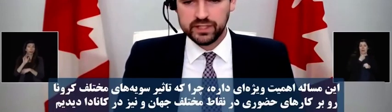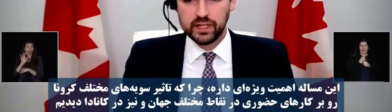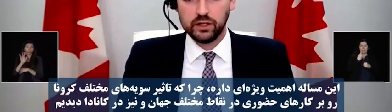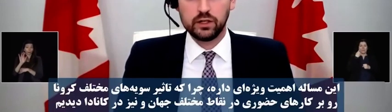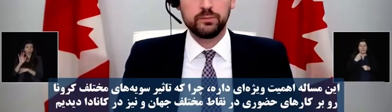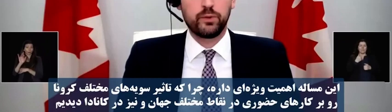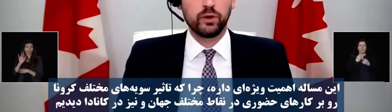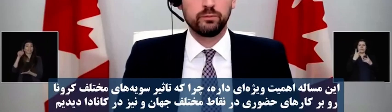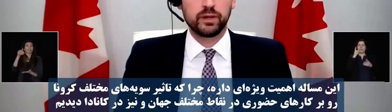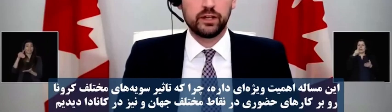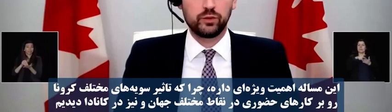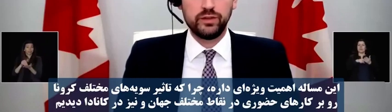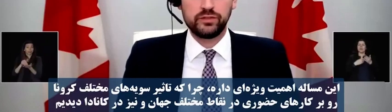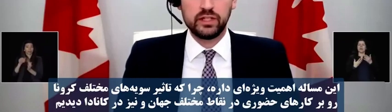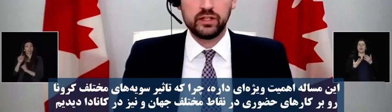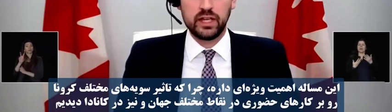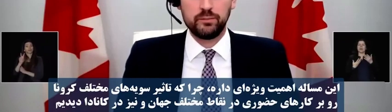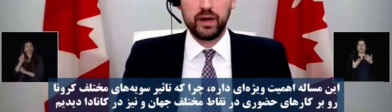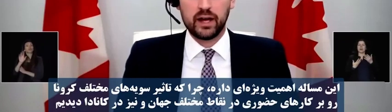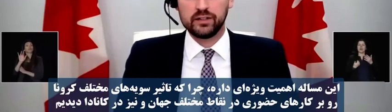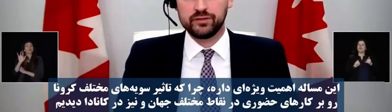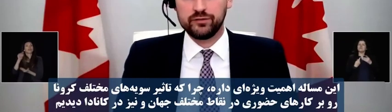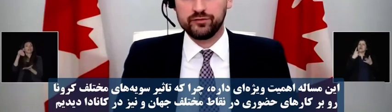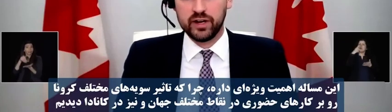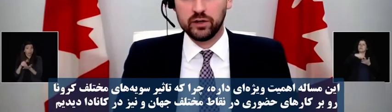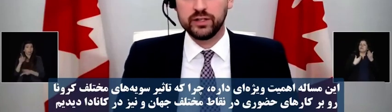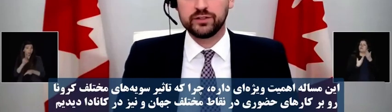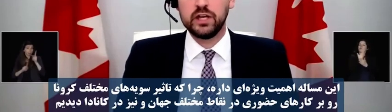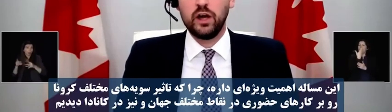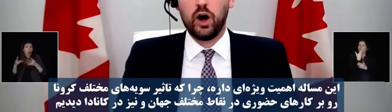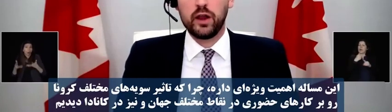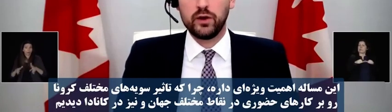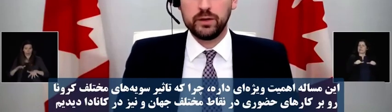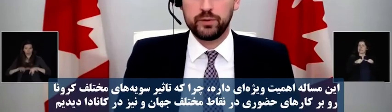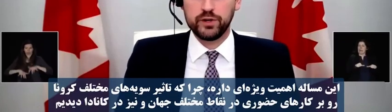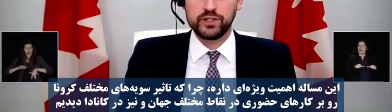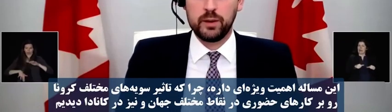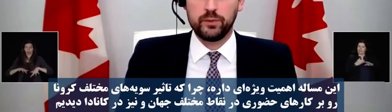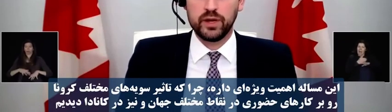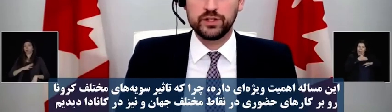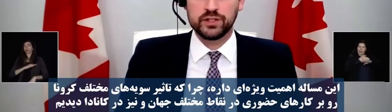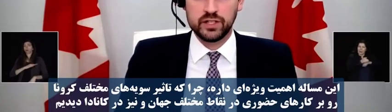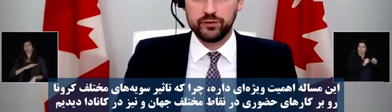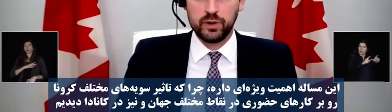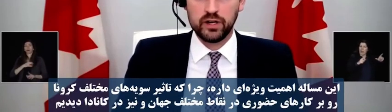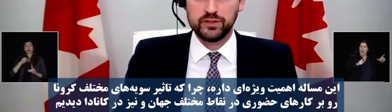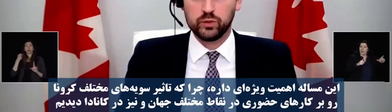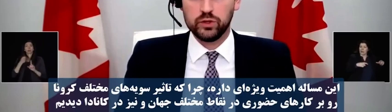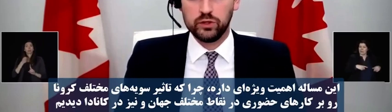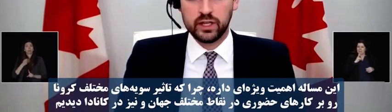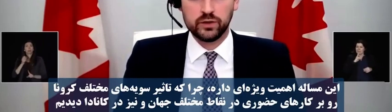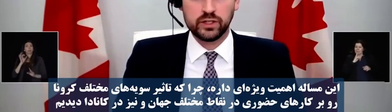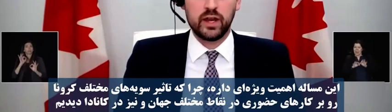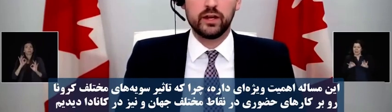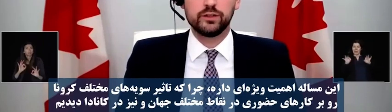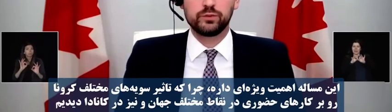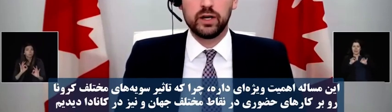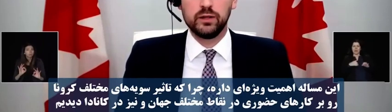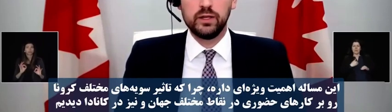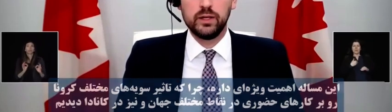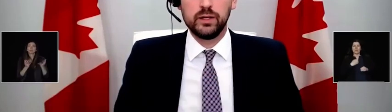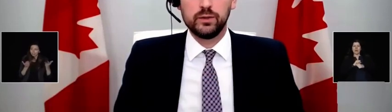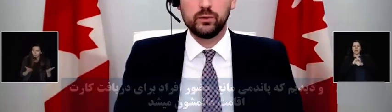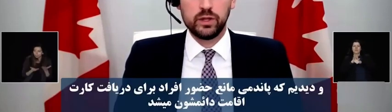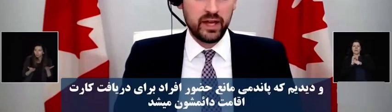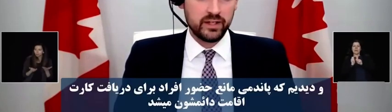This is particularly important because we've seen the impact of different variants on our in-person operations in different parts of the world and here in Canada as